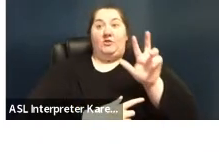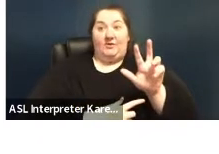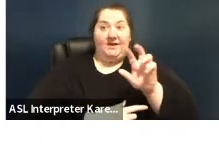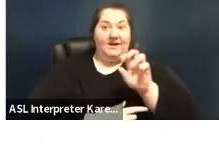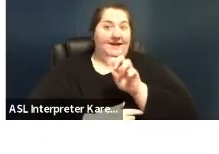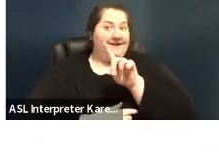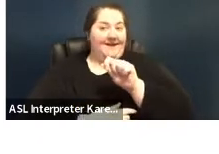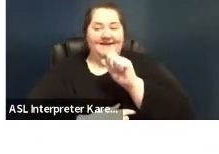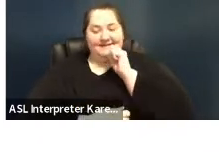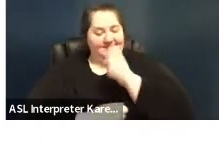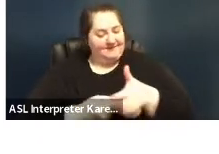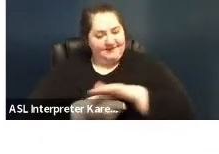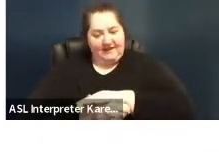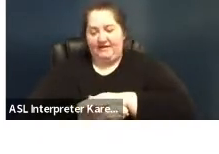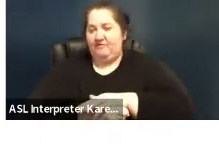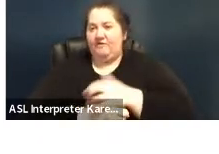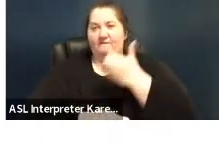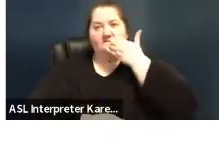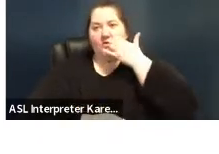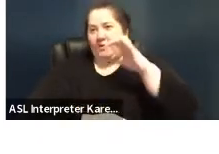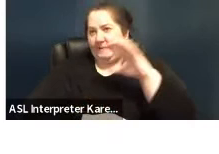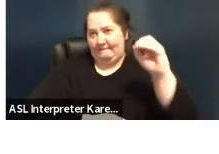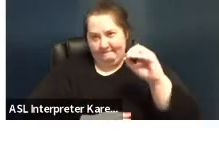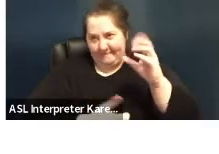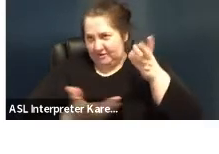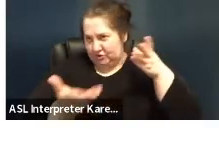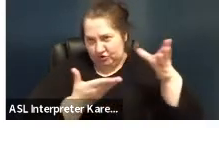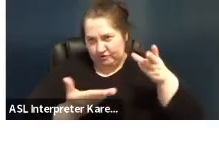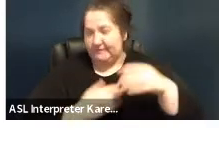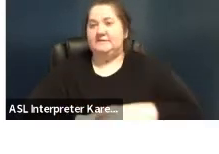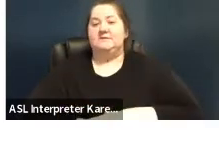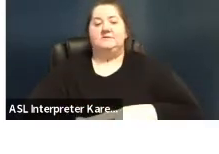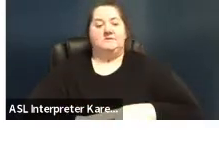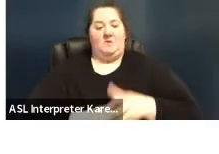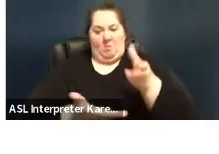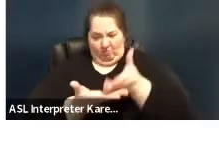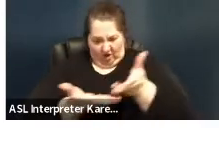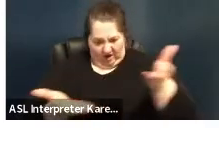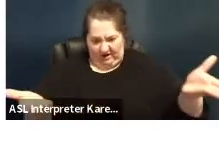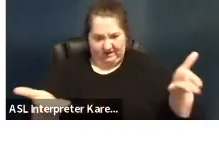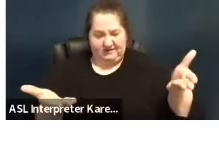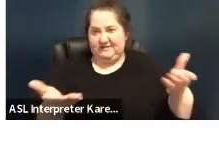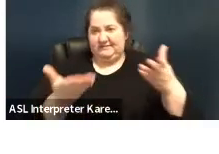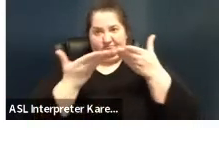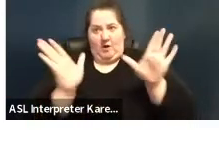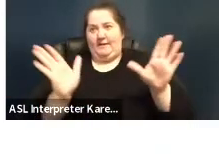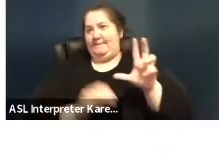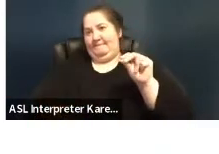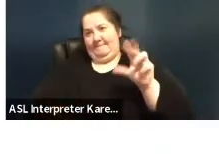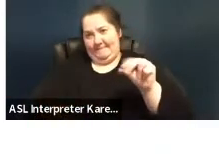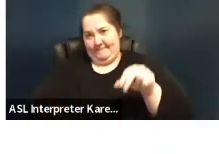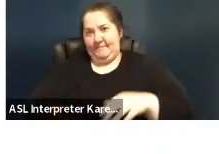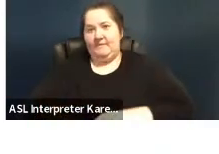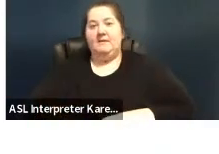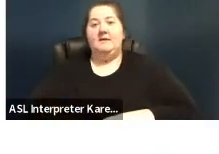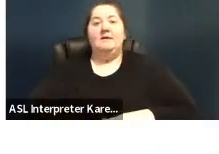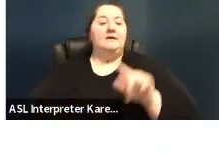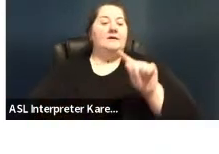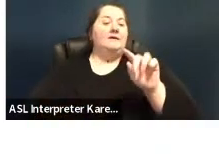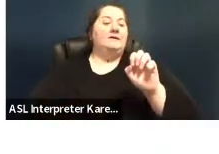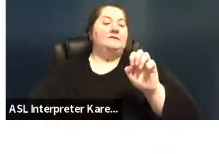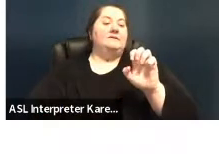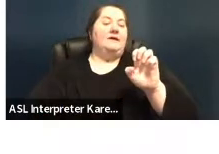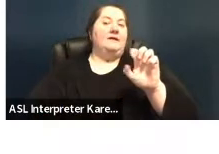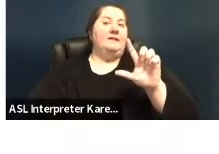company telephone services or products more broadly. The Telecommunications Act,